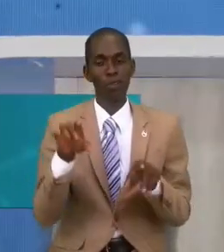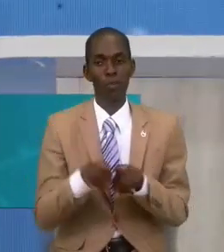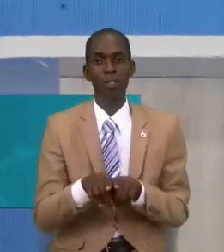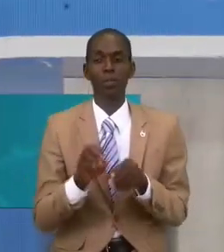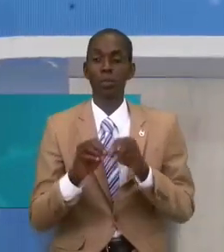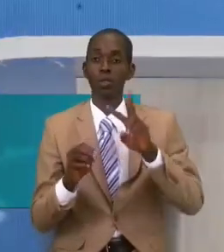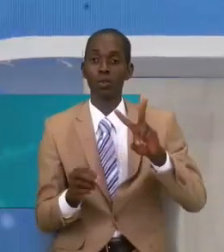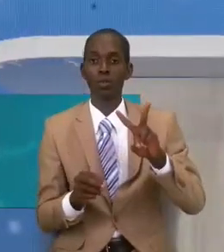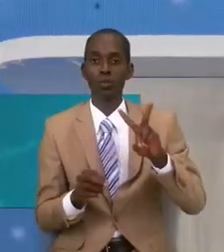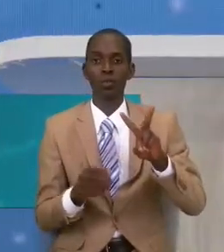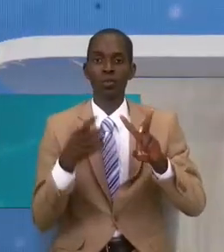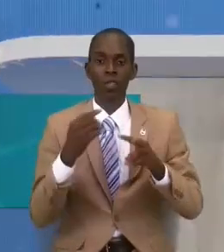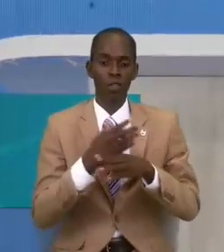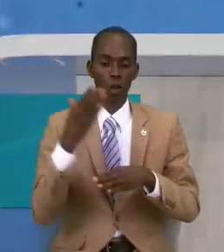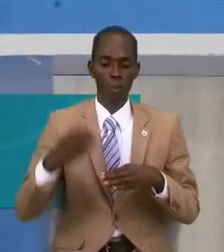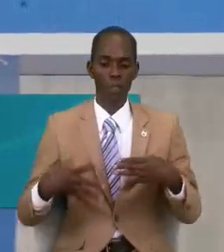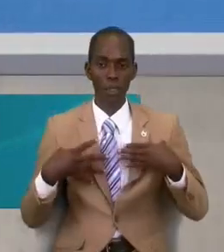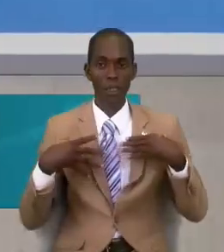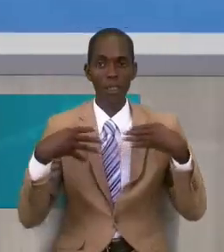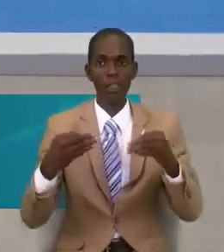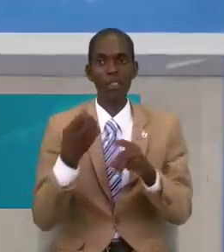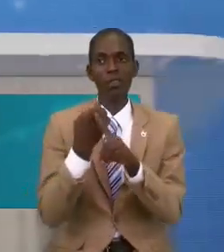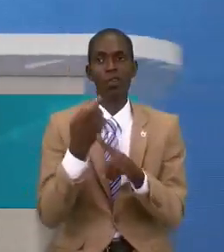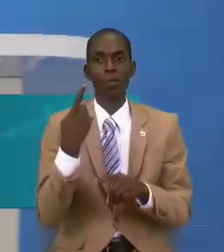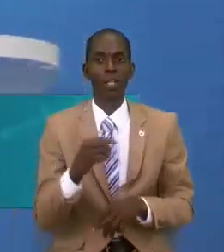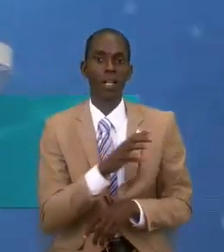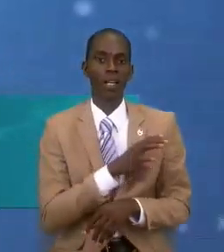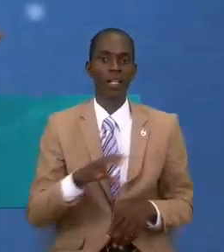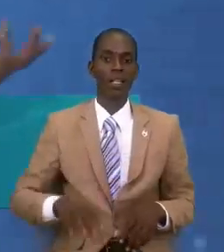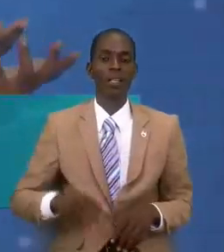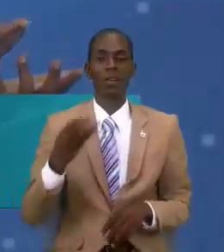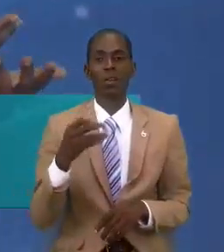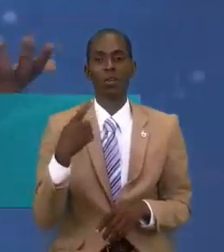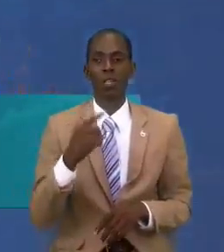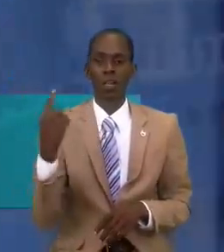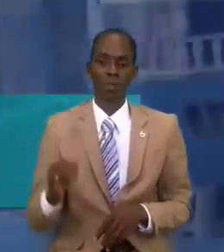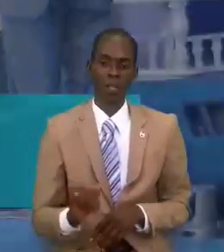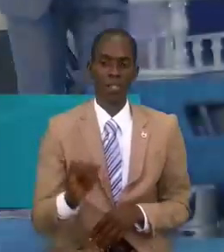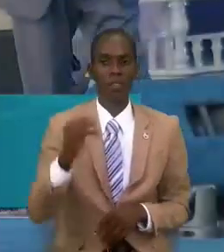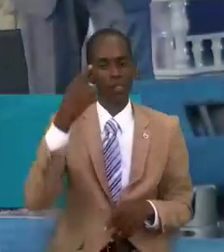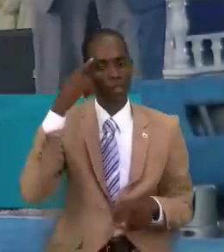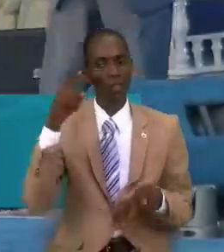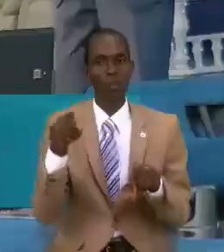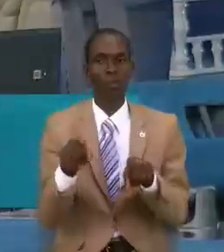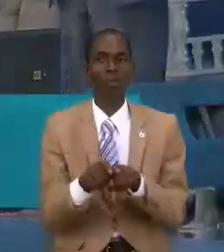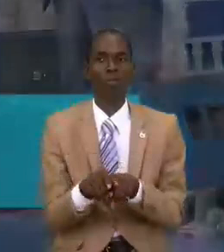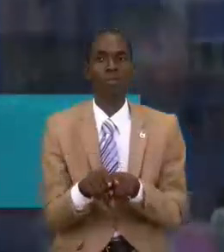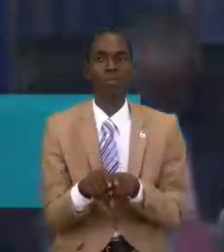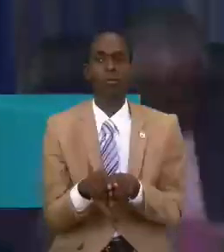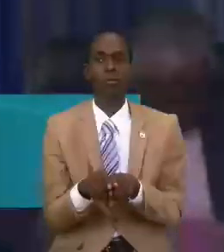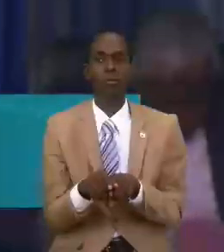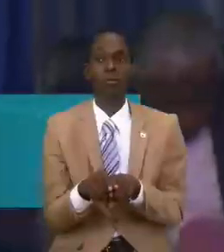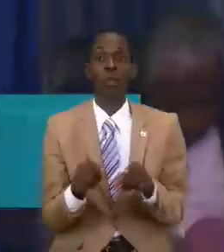the Christ of the everlasting covenant. When it says complete cure, one,